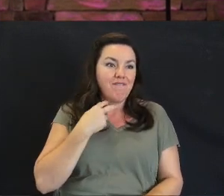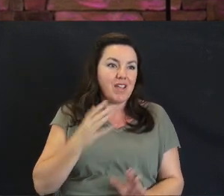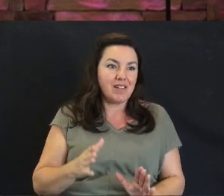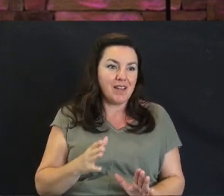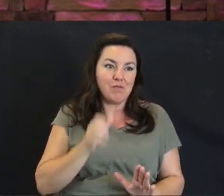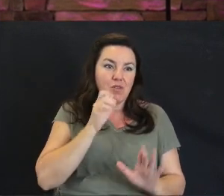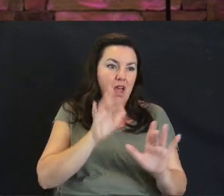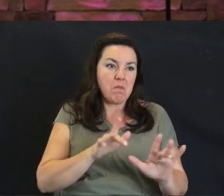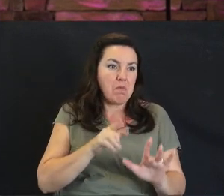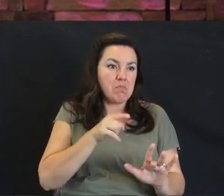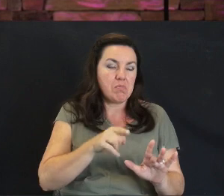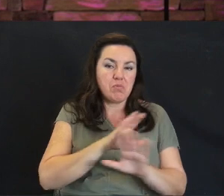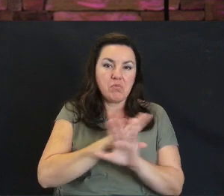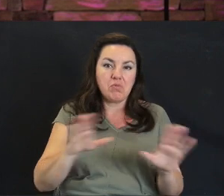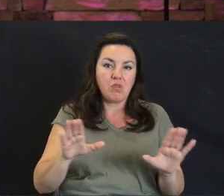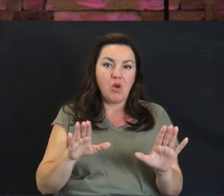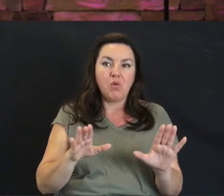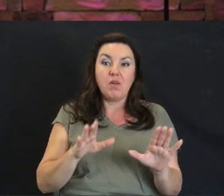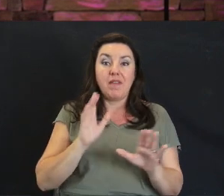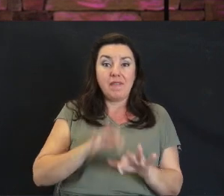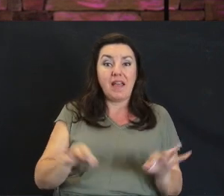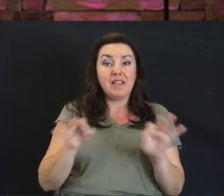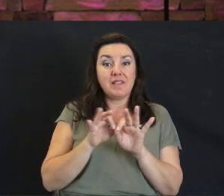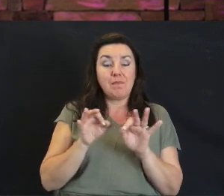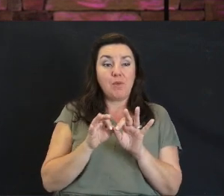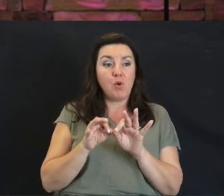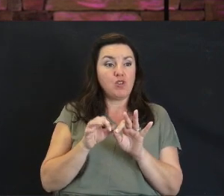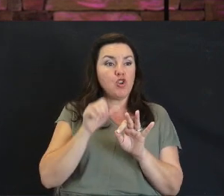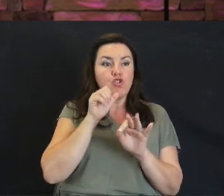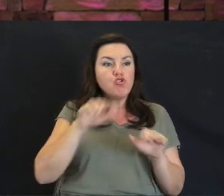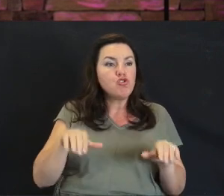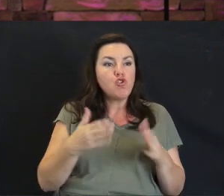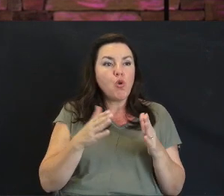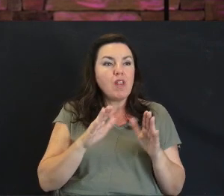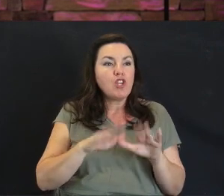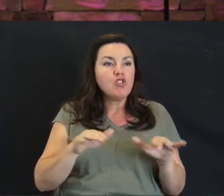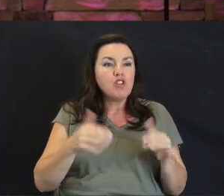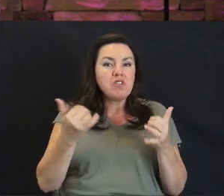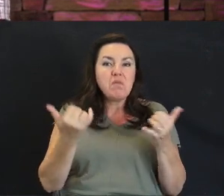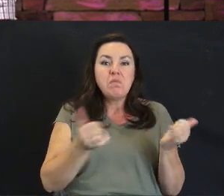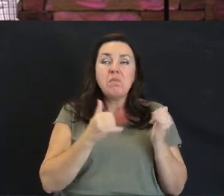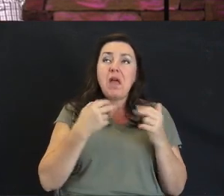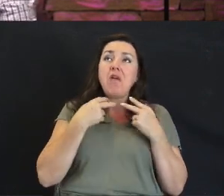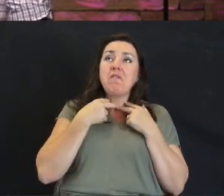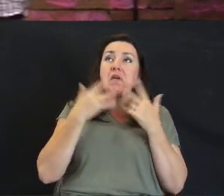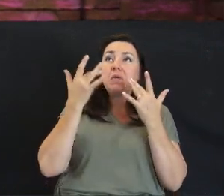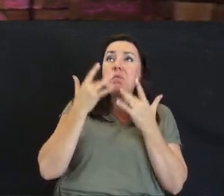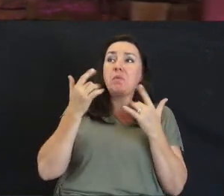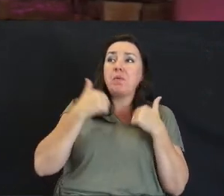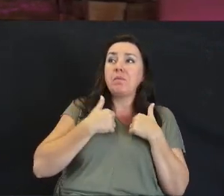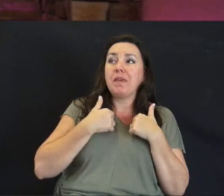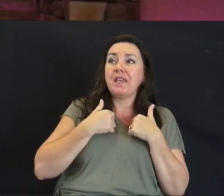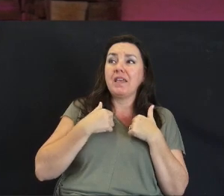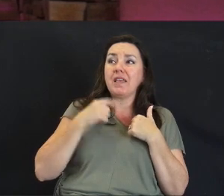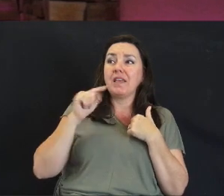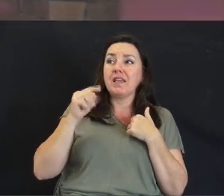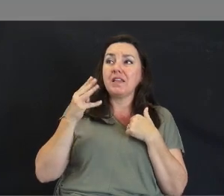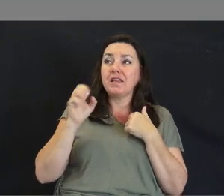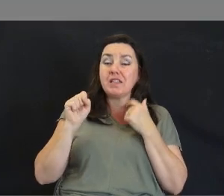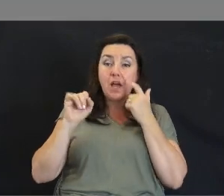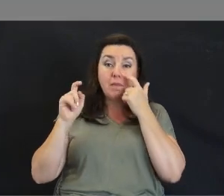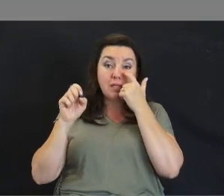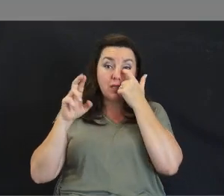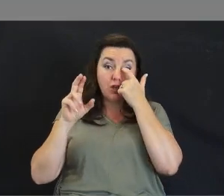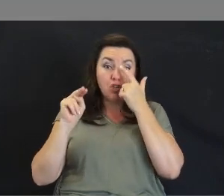Amen And that's important guys Do not let your children Play the victim Thomas Jefferson said this If the